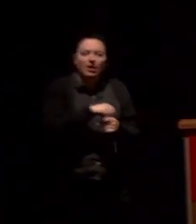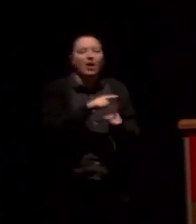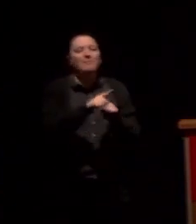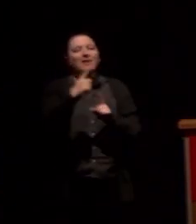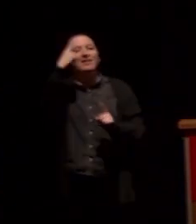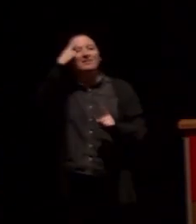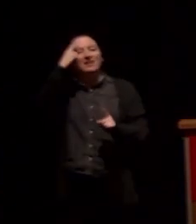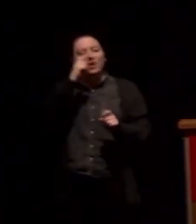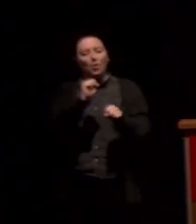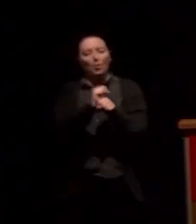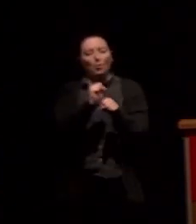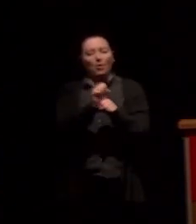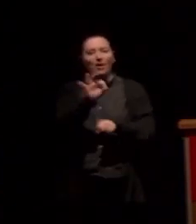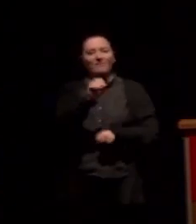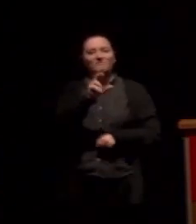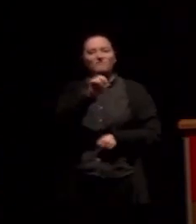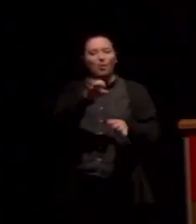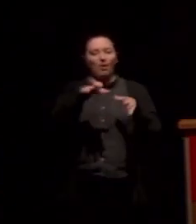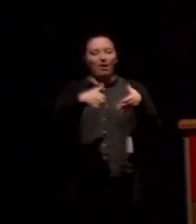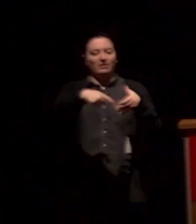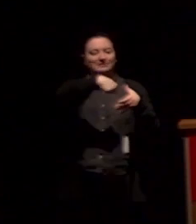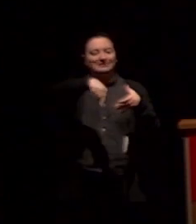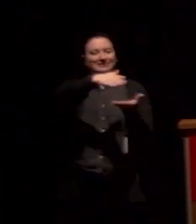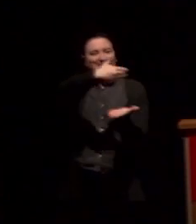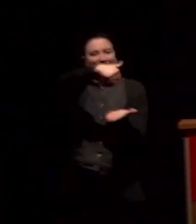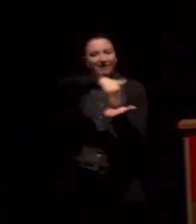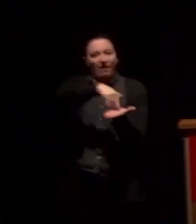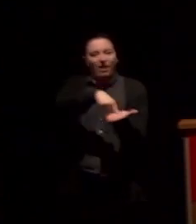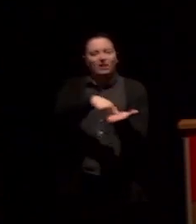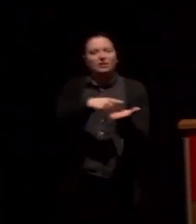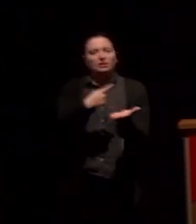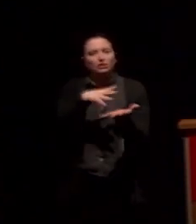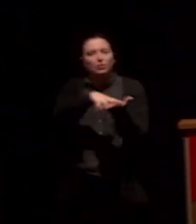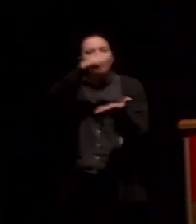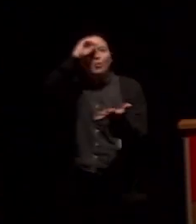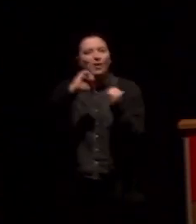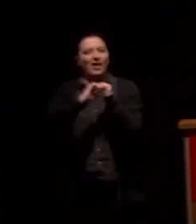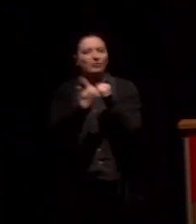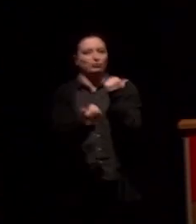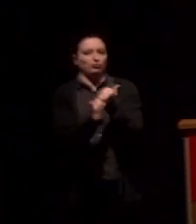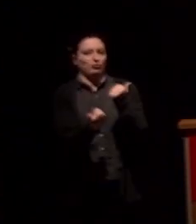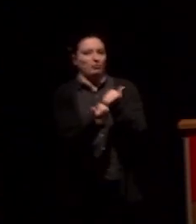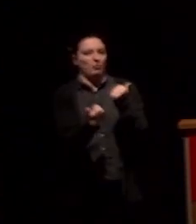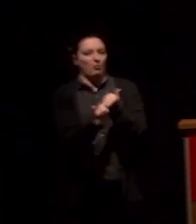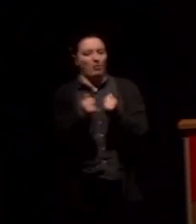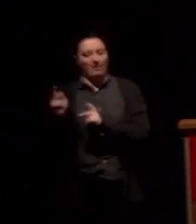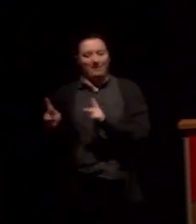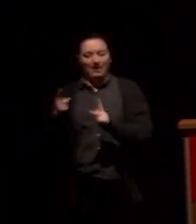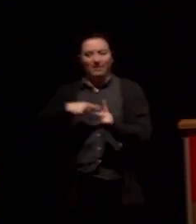need to understand how to support someone who has a mental illness, get a job and keep a job.